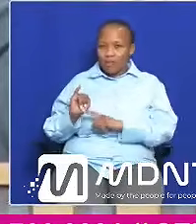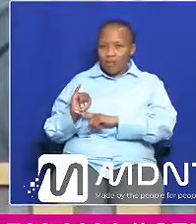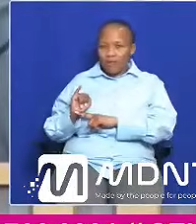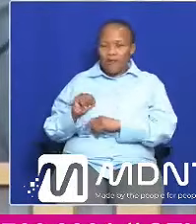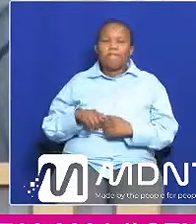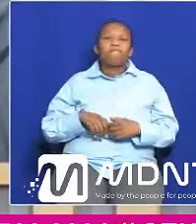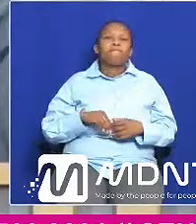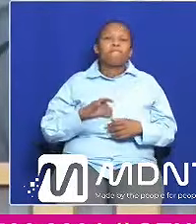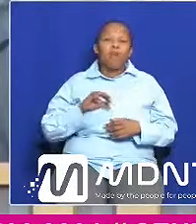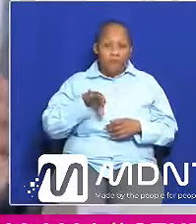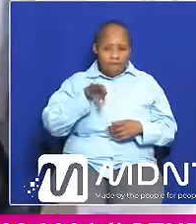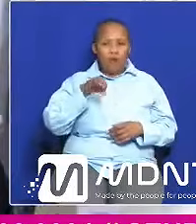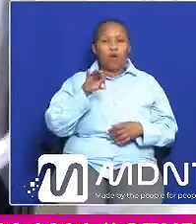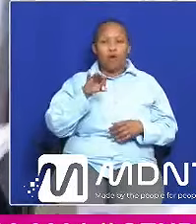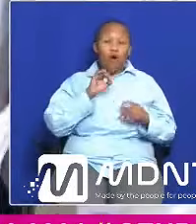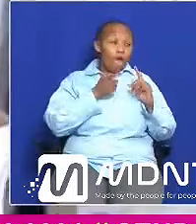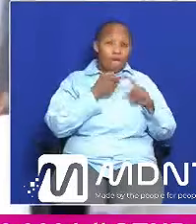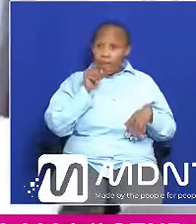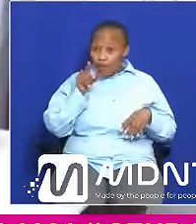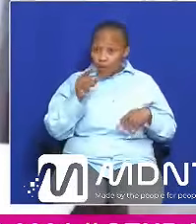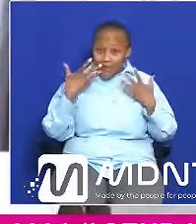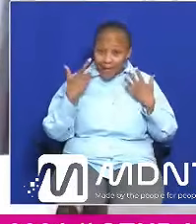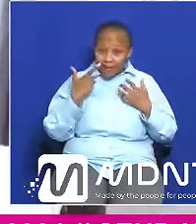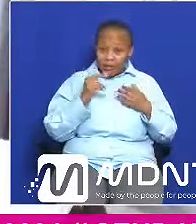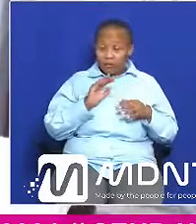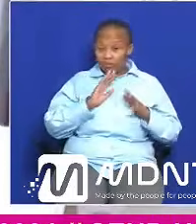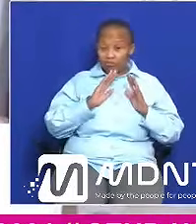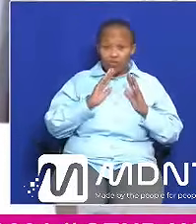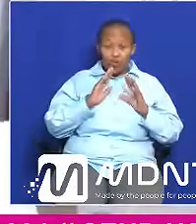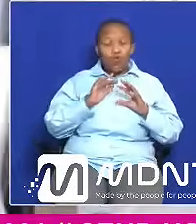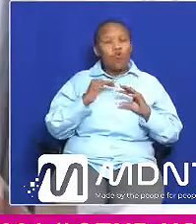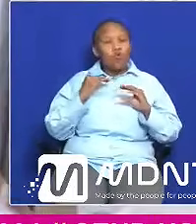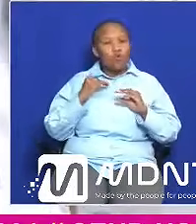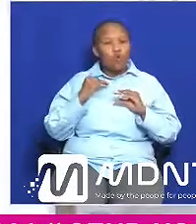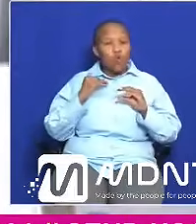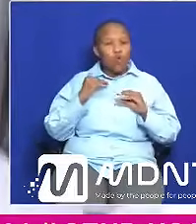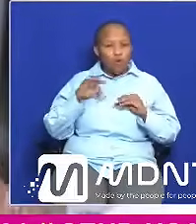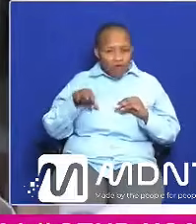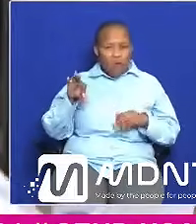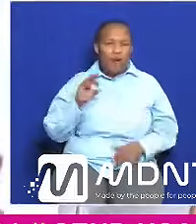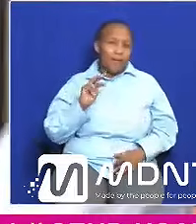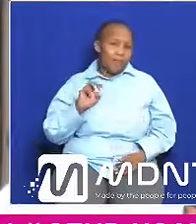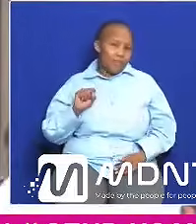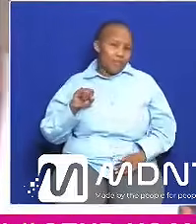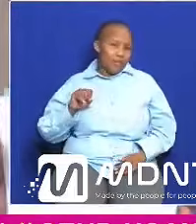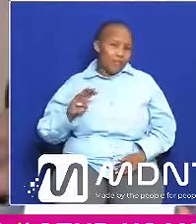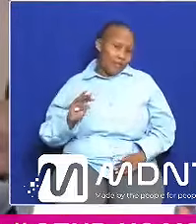Yes. And the discussion we were having was why you